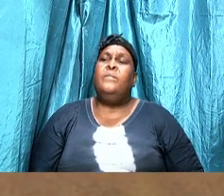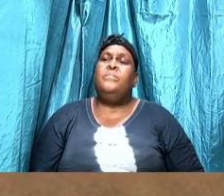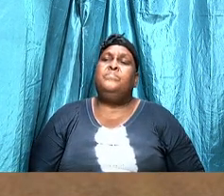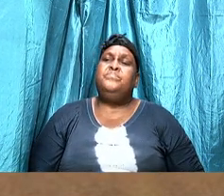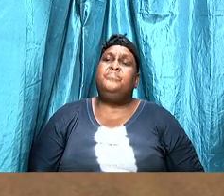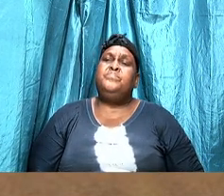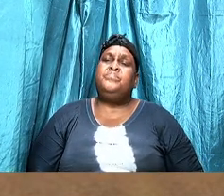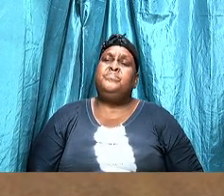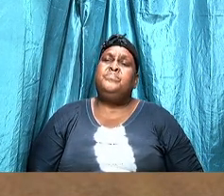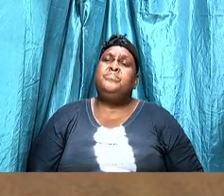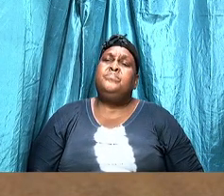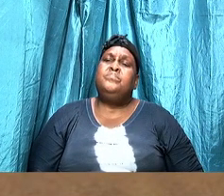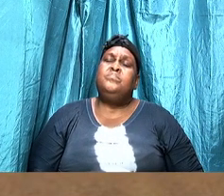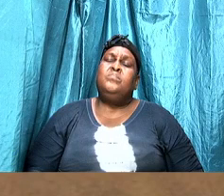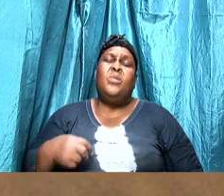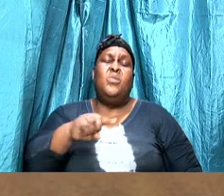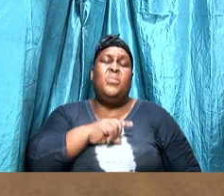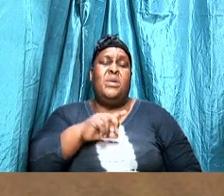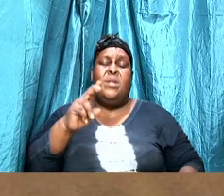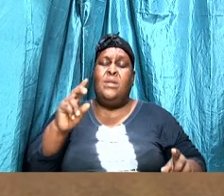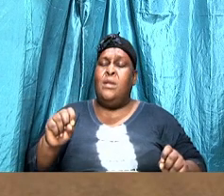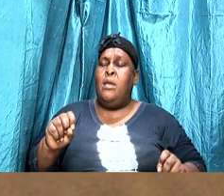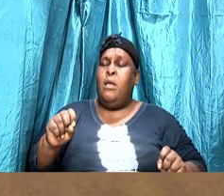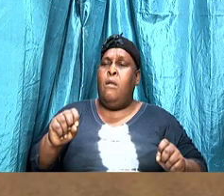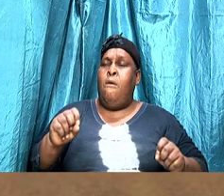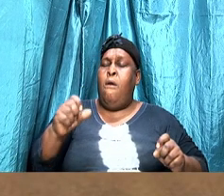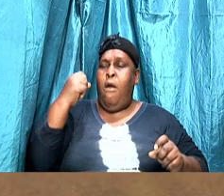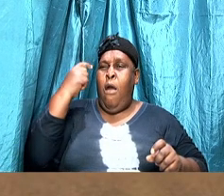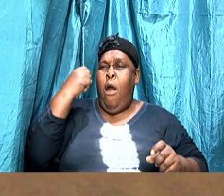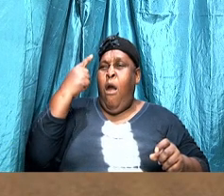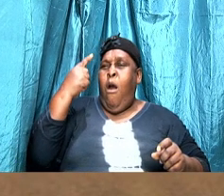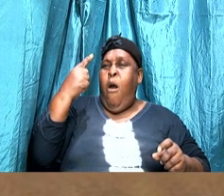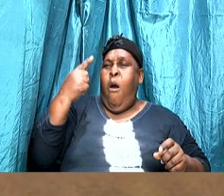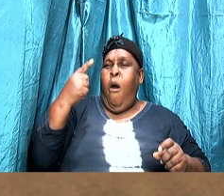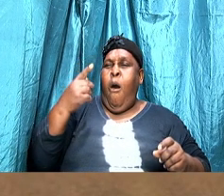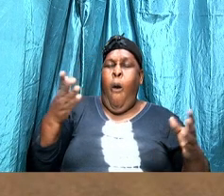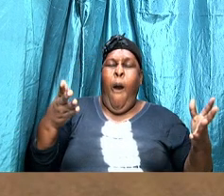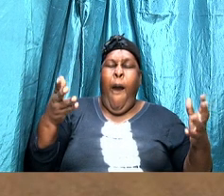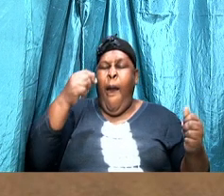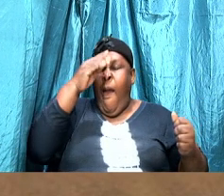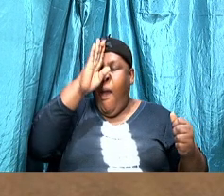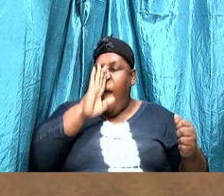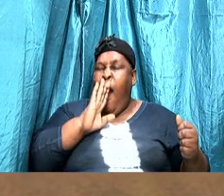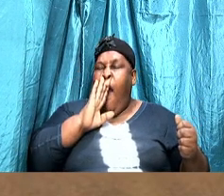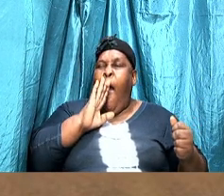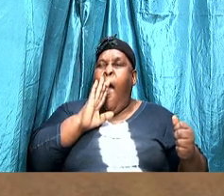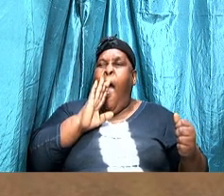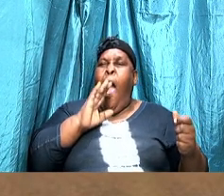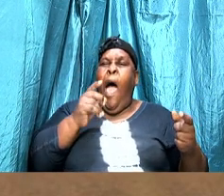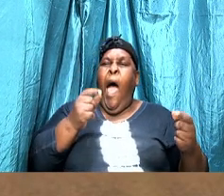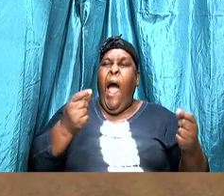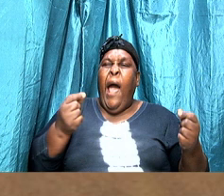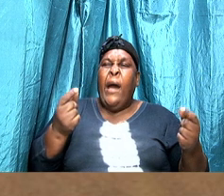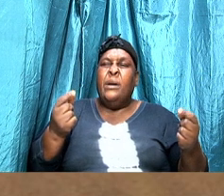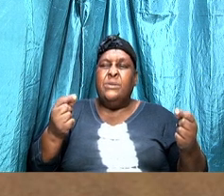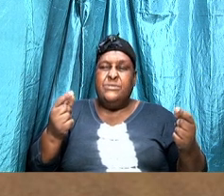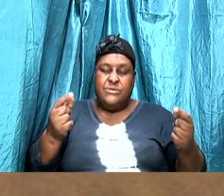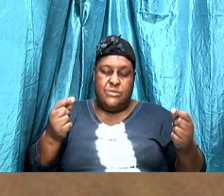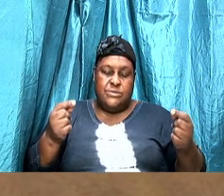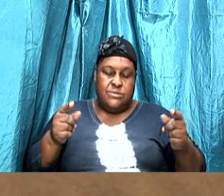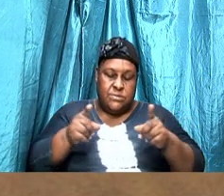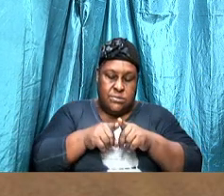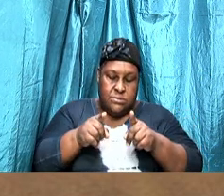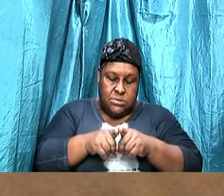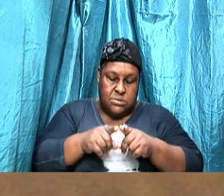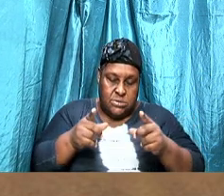what we need to understand, what is God's role, what God is doing as it